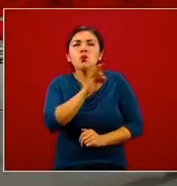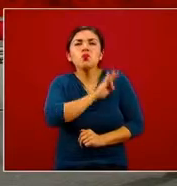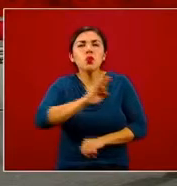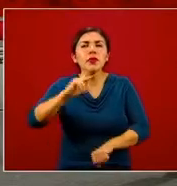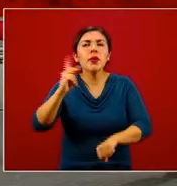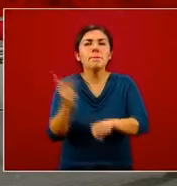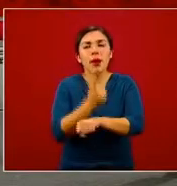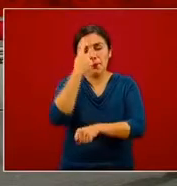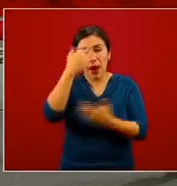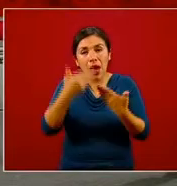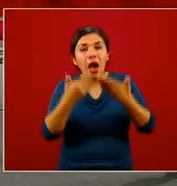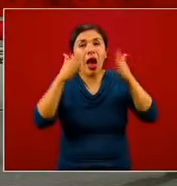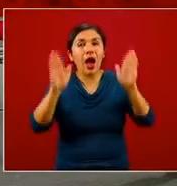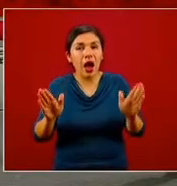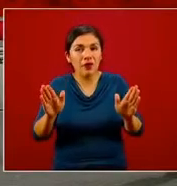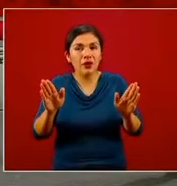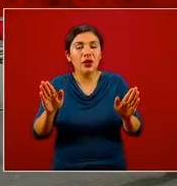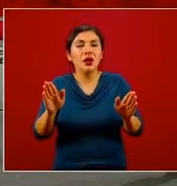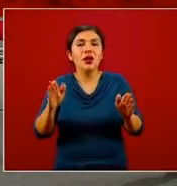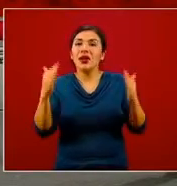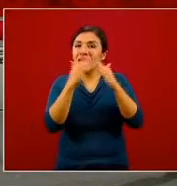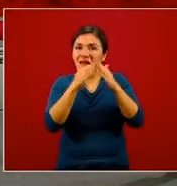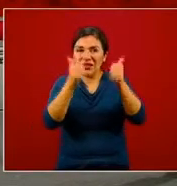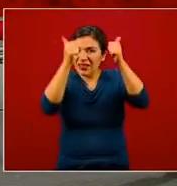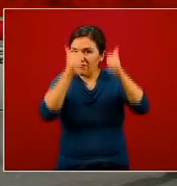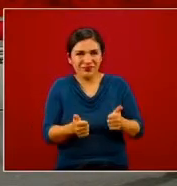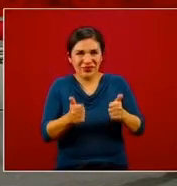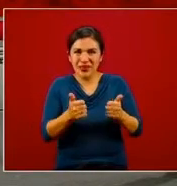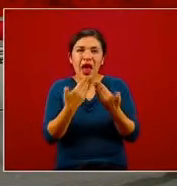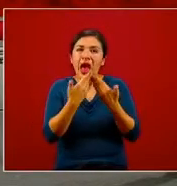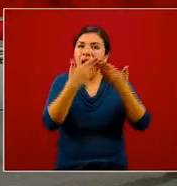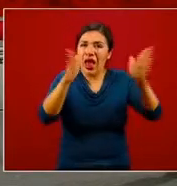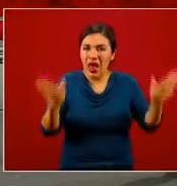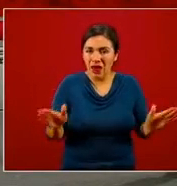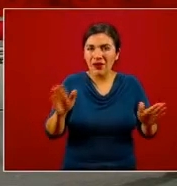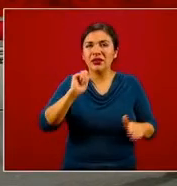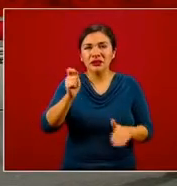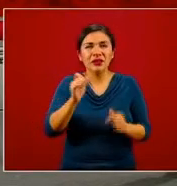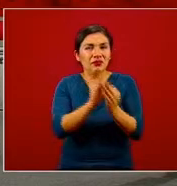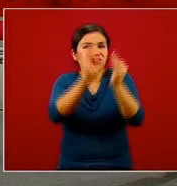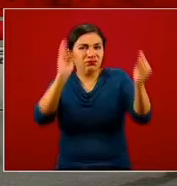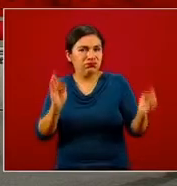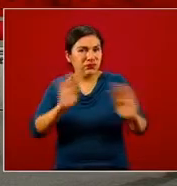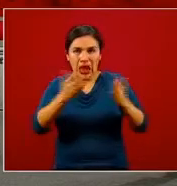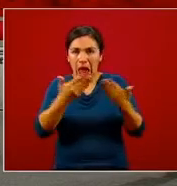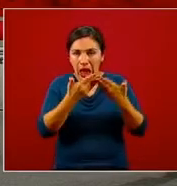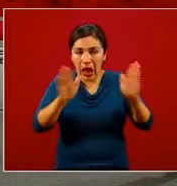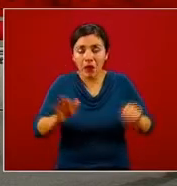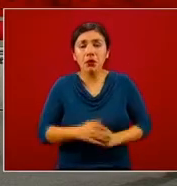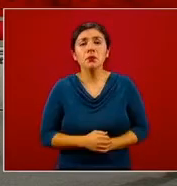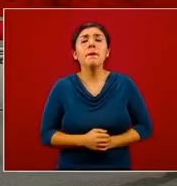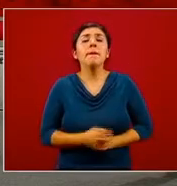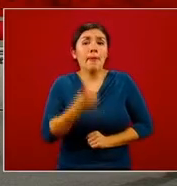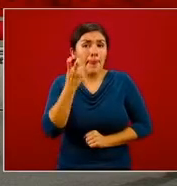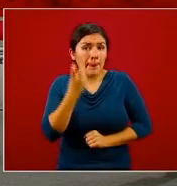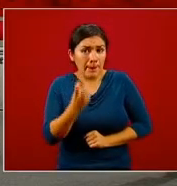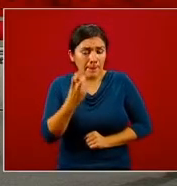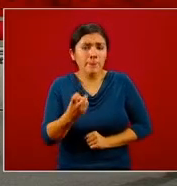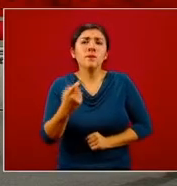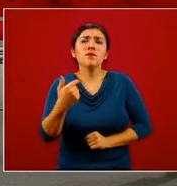and technical discussions with these academic groups. And these discussions are about projections of scenarios